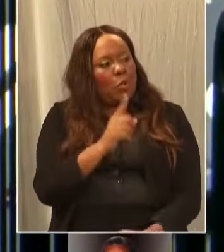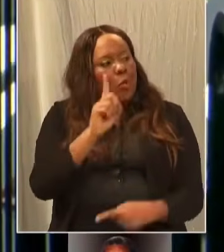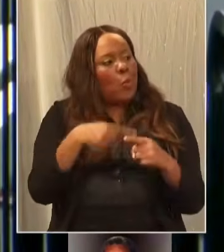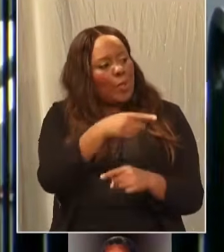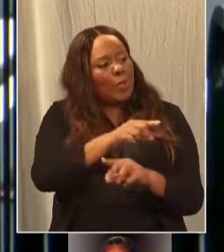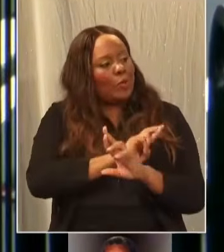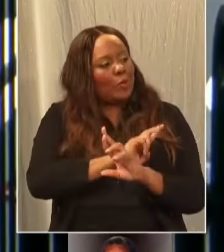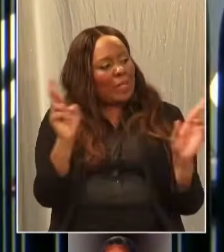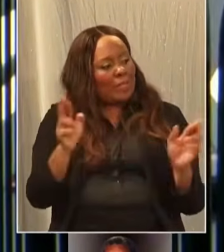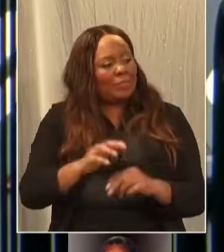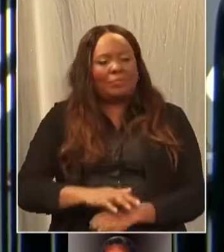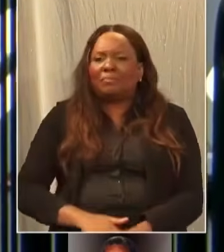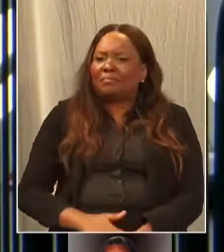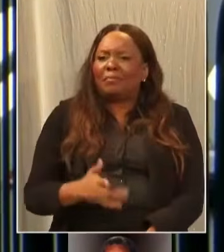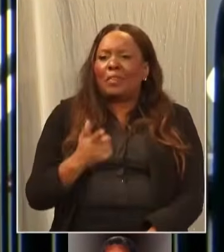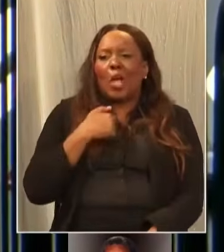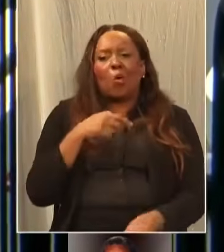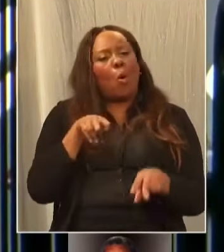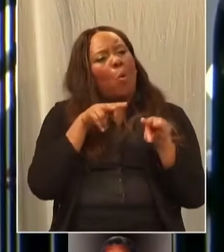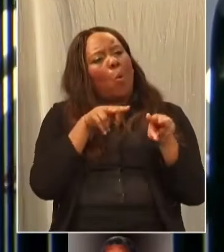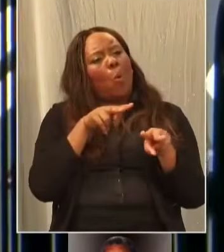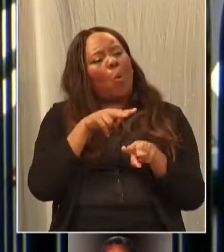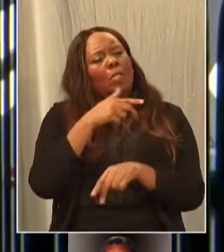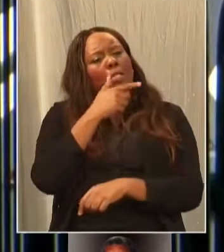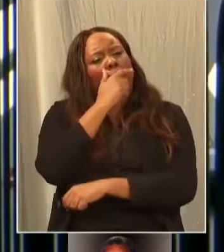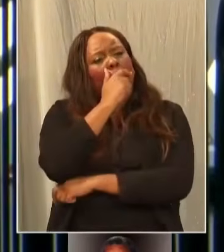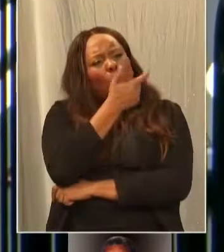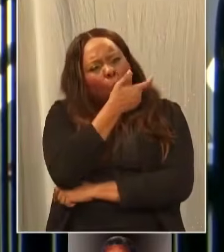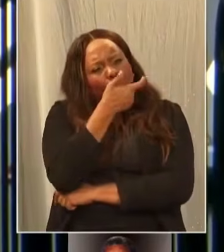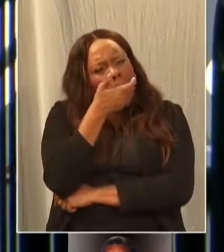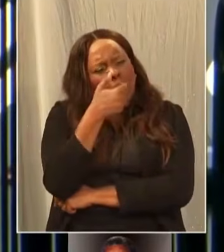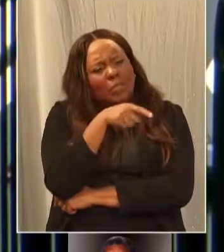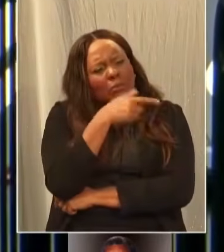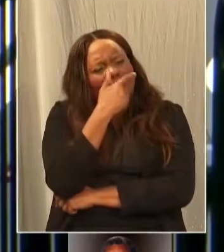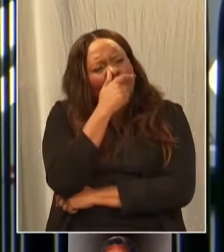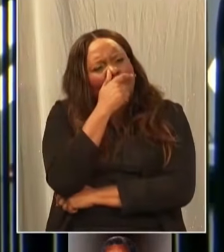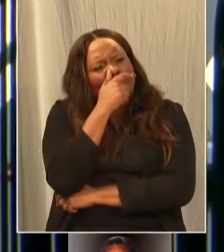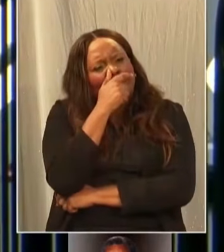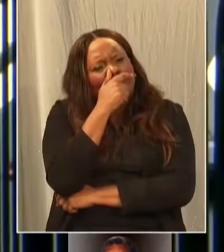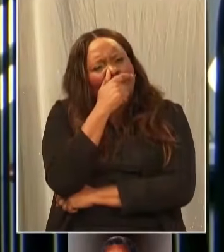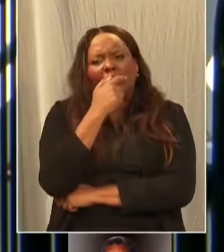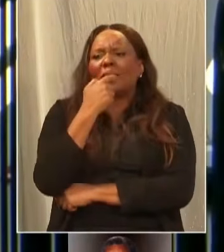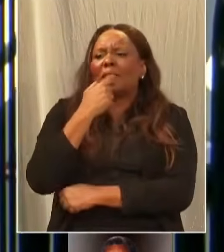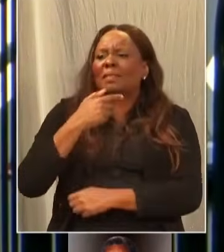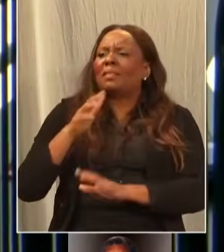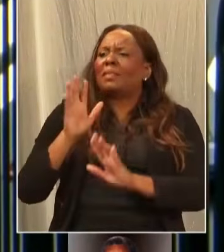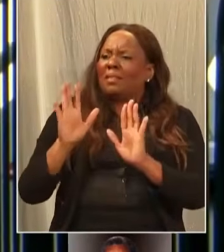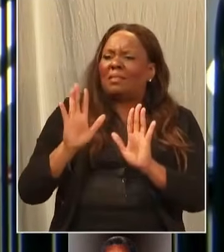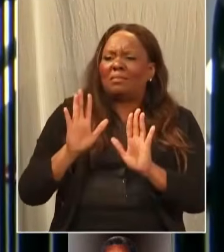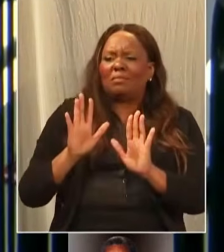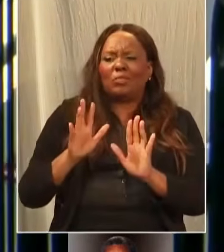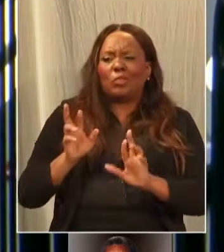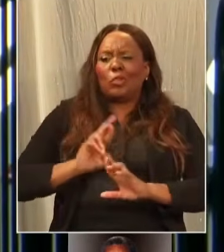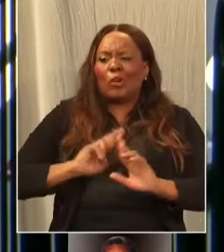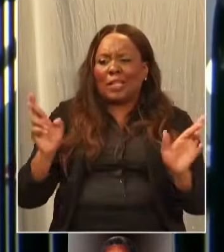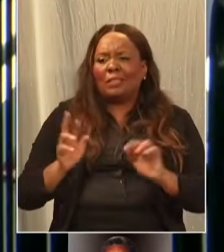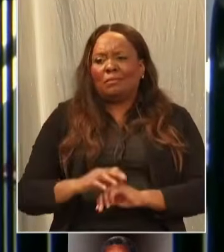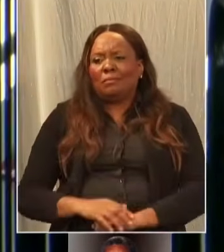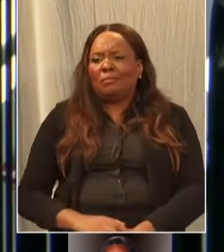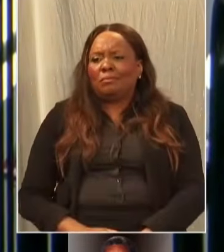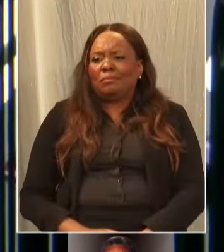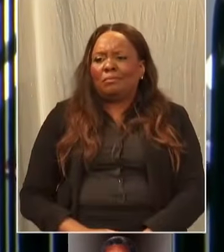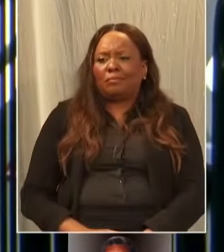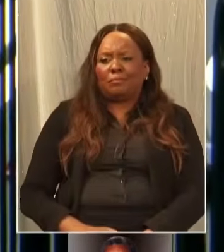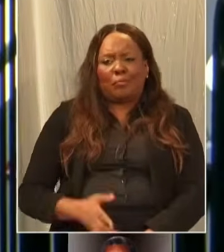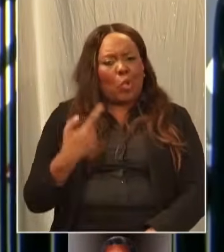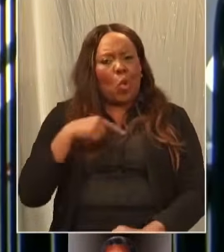So I was playing around watching the great man at the other end. And at one stage he said, oh, let's have a go now. And we knocked it off